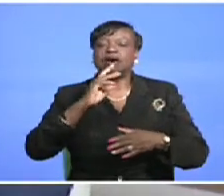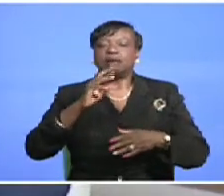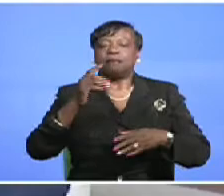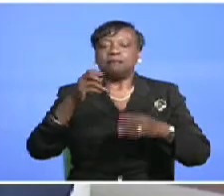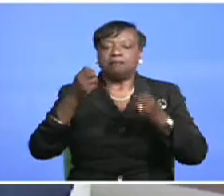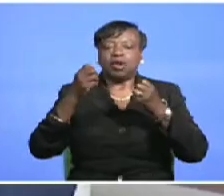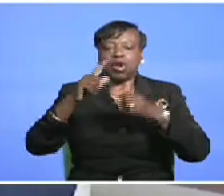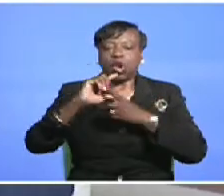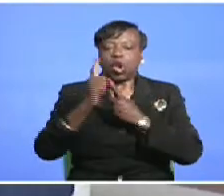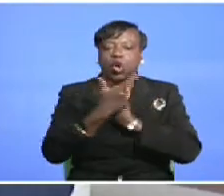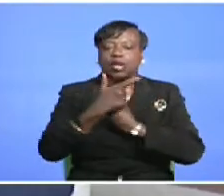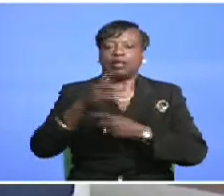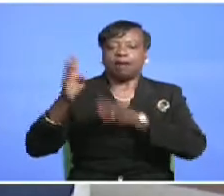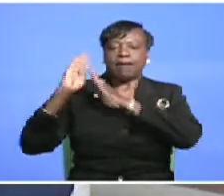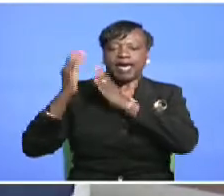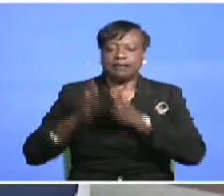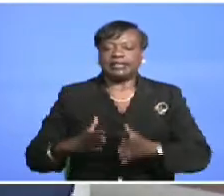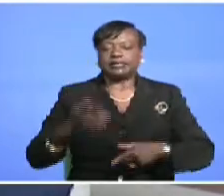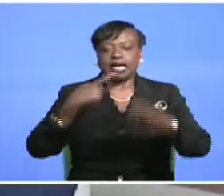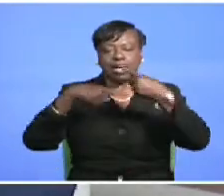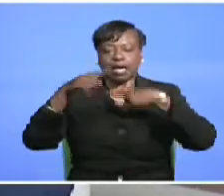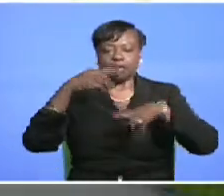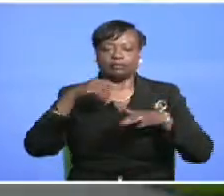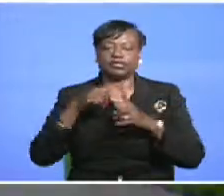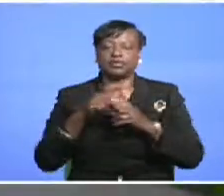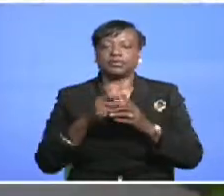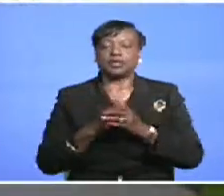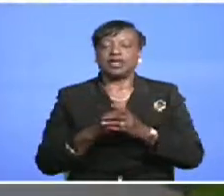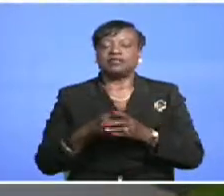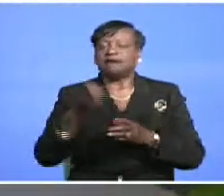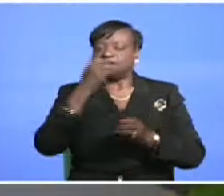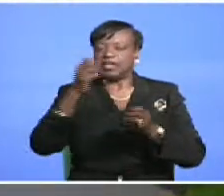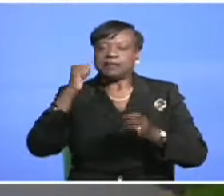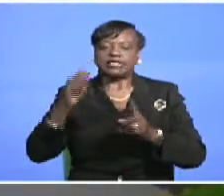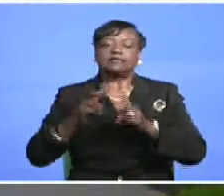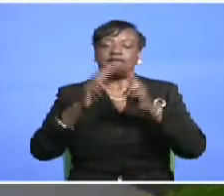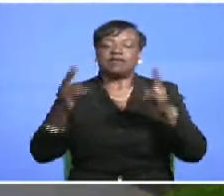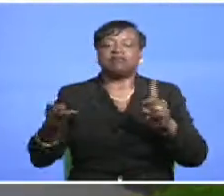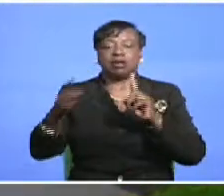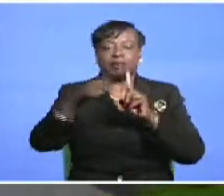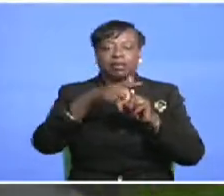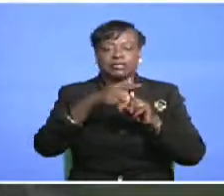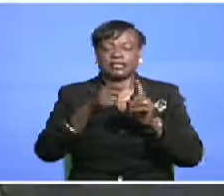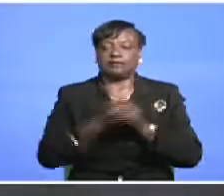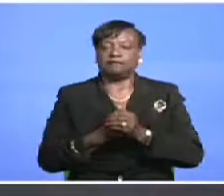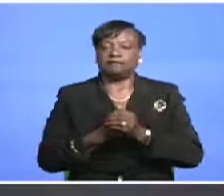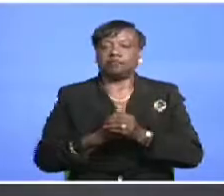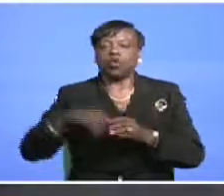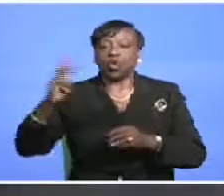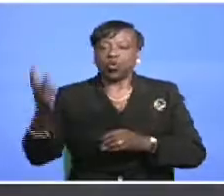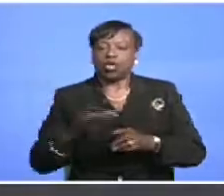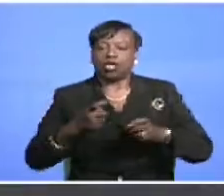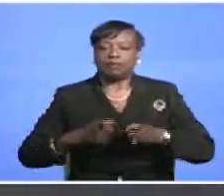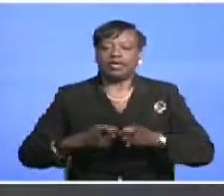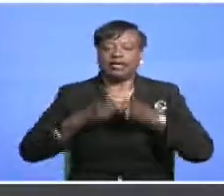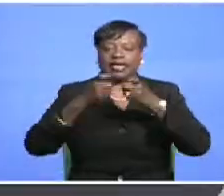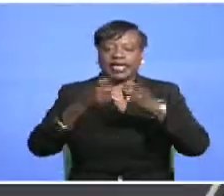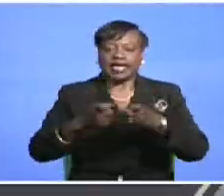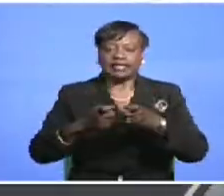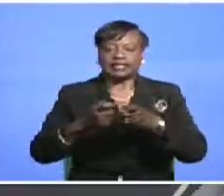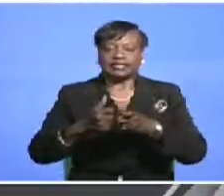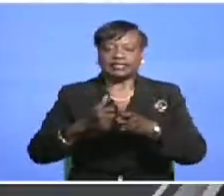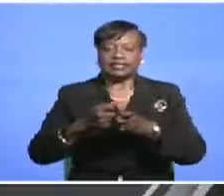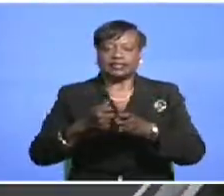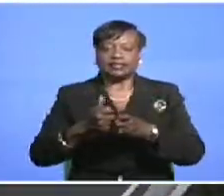And the feedback we're getting is very, very positive. With the property welcoming guests on a daily basis now, Alexander looks